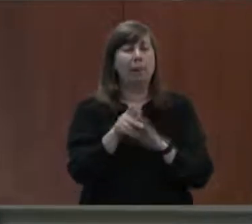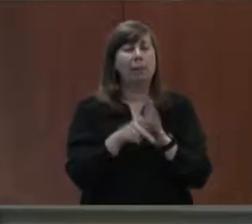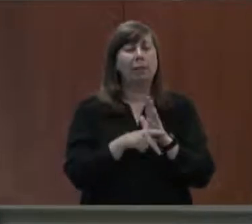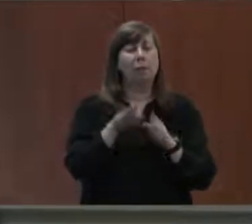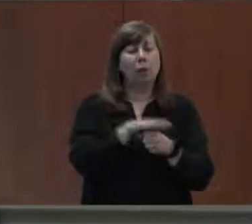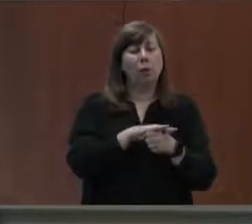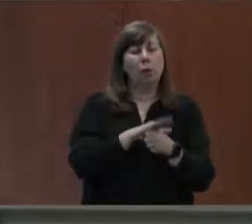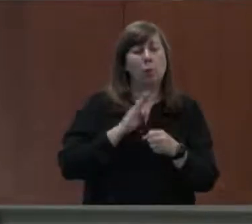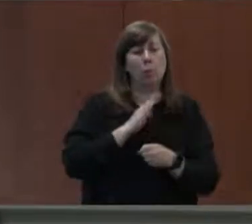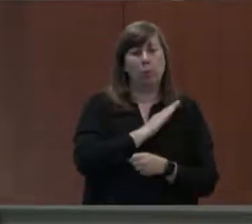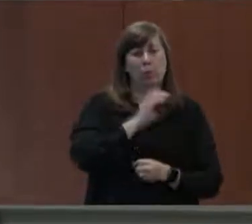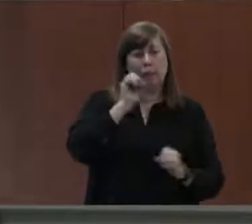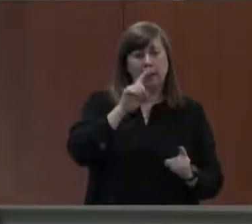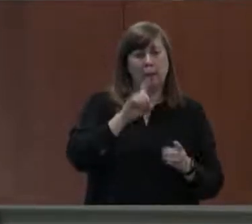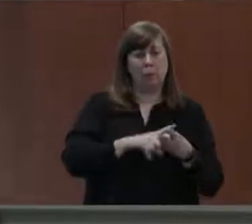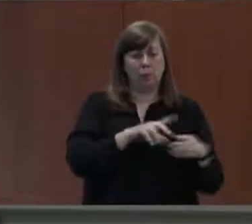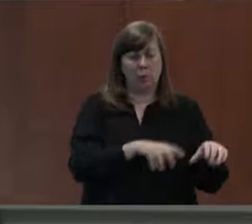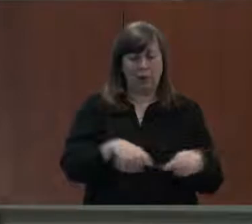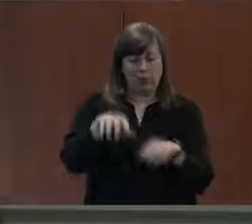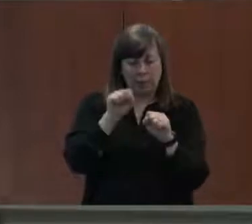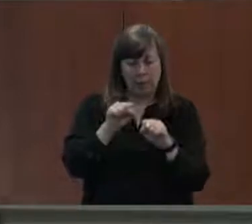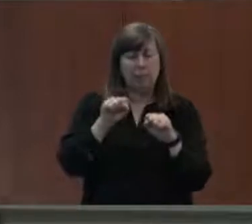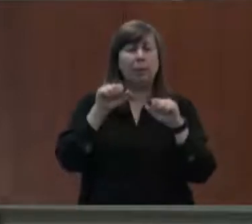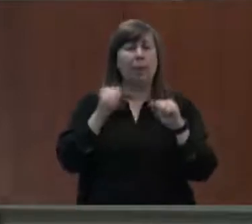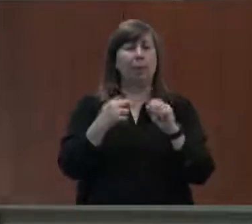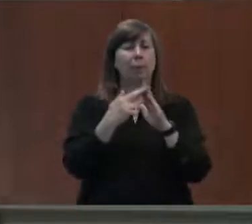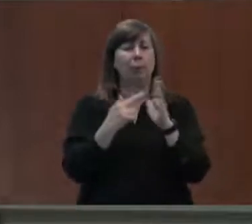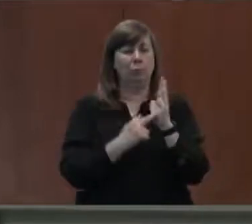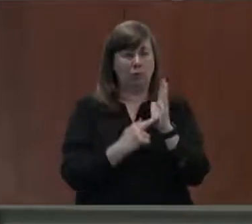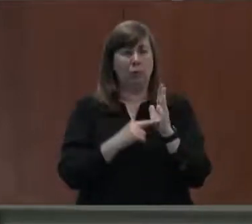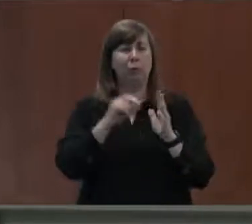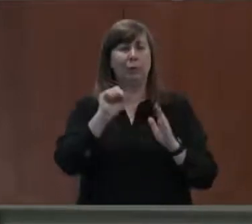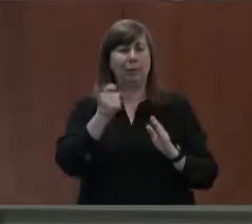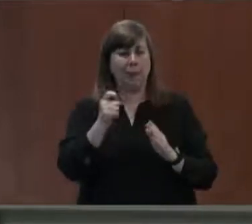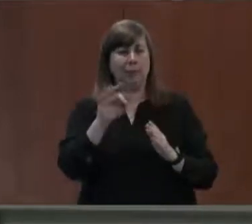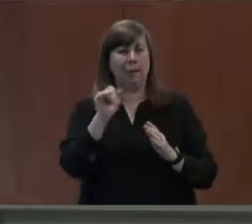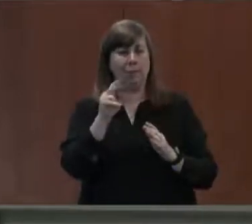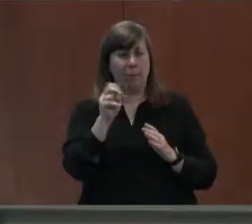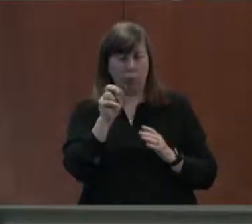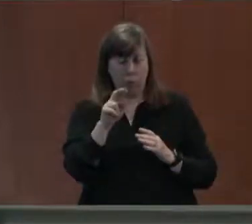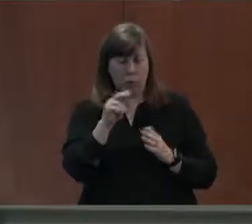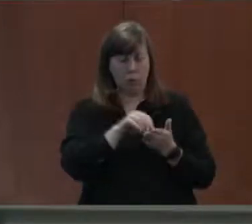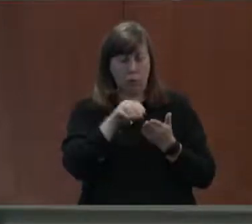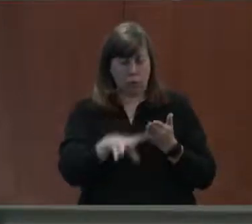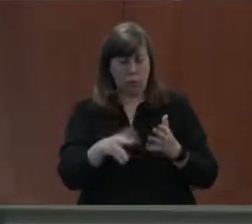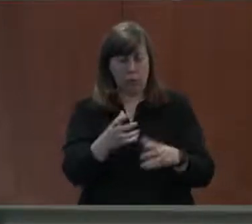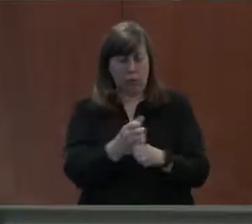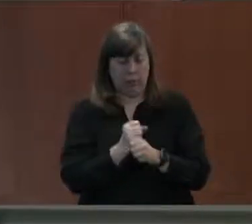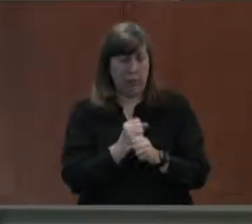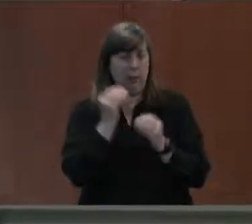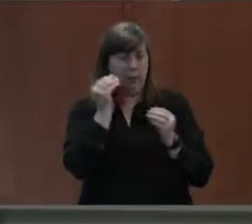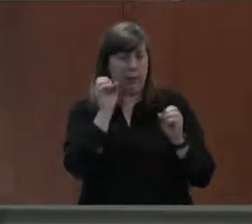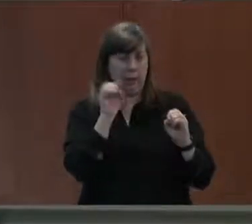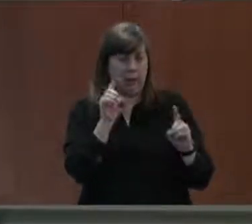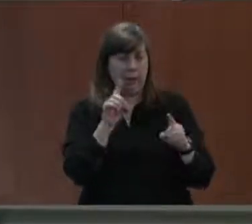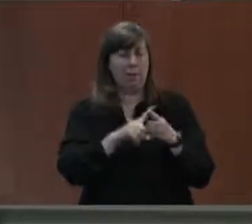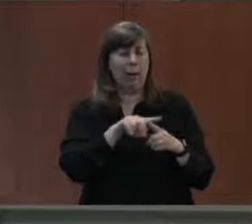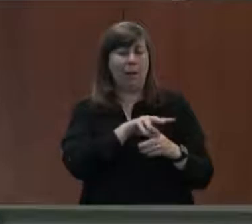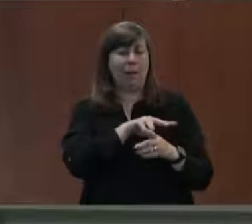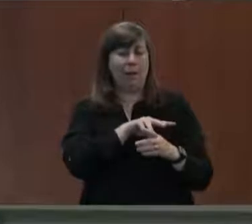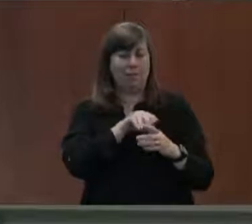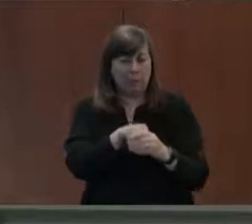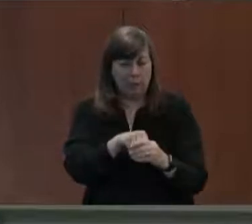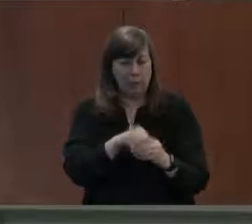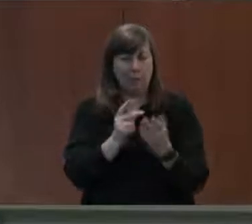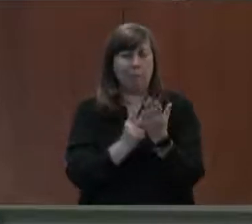local boards of education to adopt that enables a registered sex offender who is a student to receive an education by